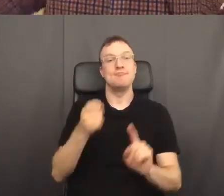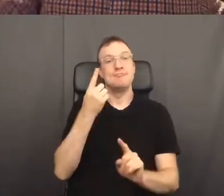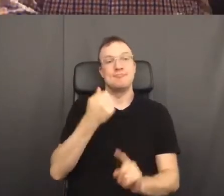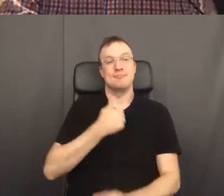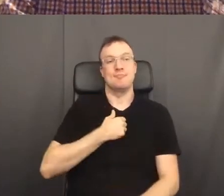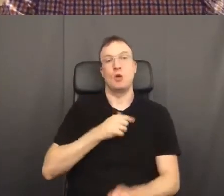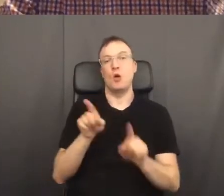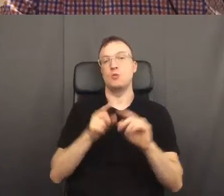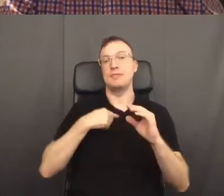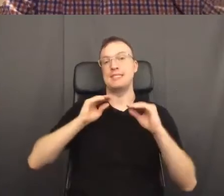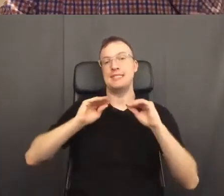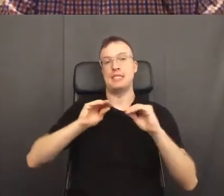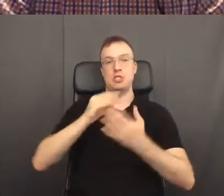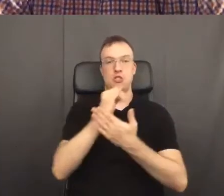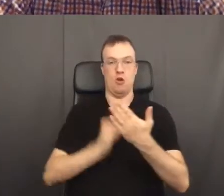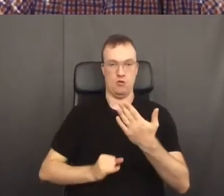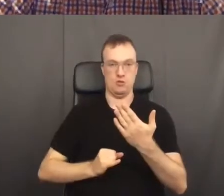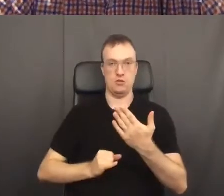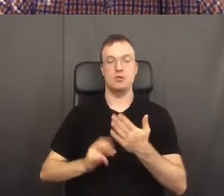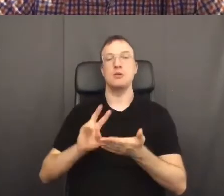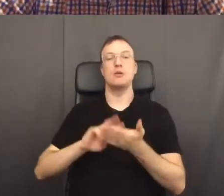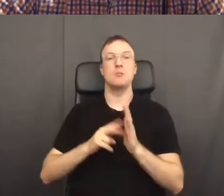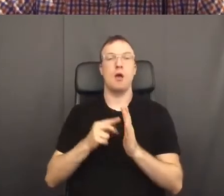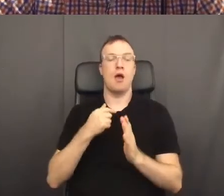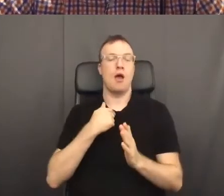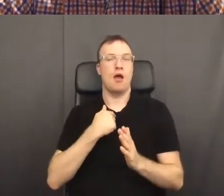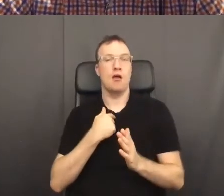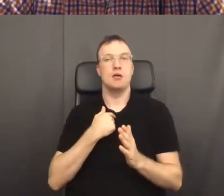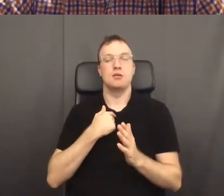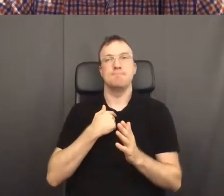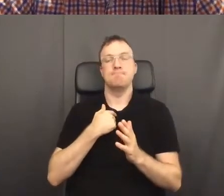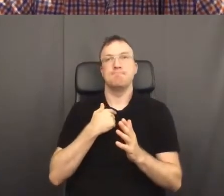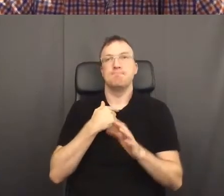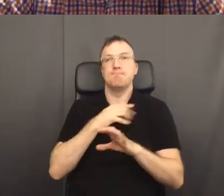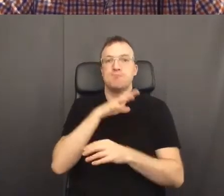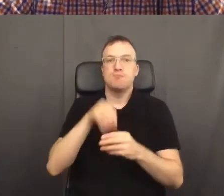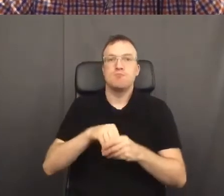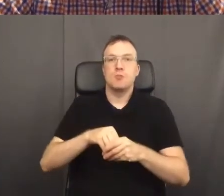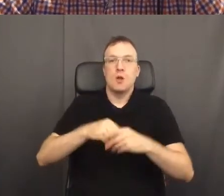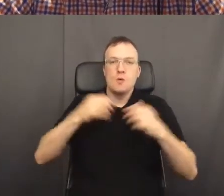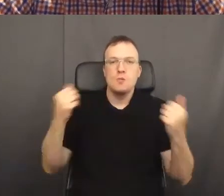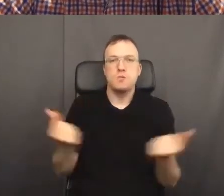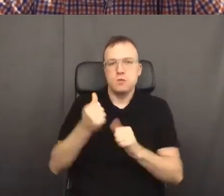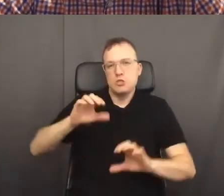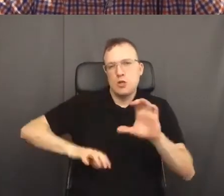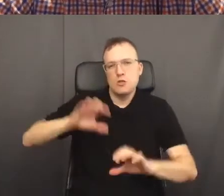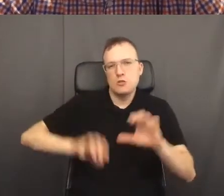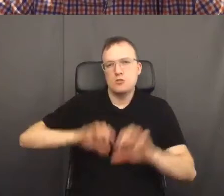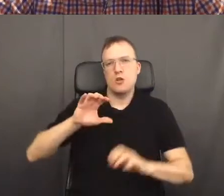art teacher. So I do a lot of talking with the artists